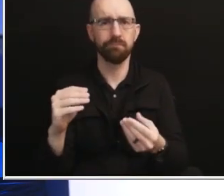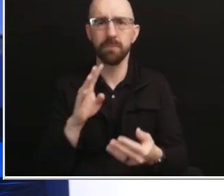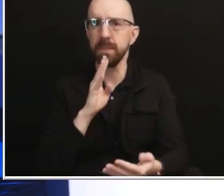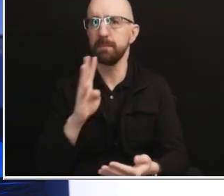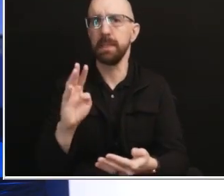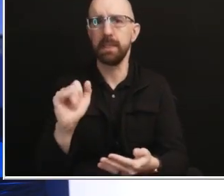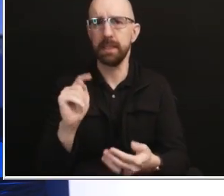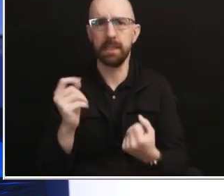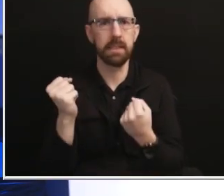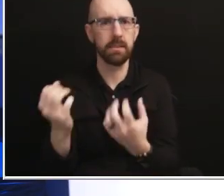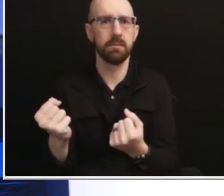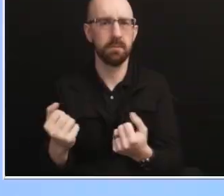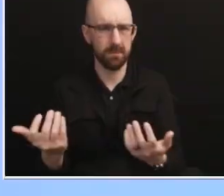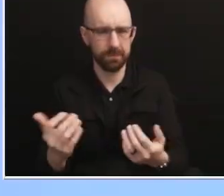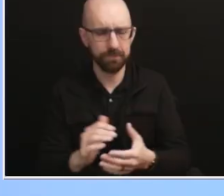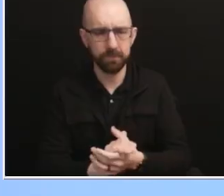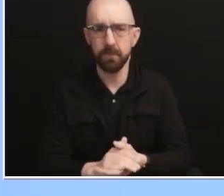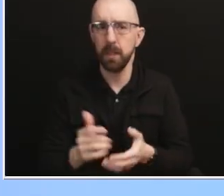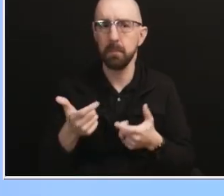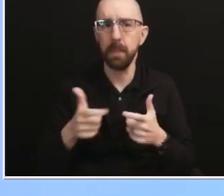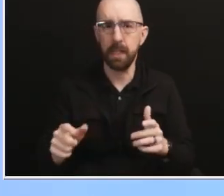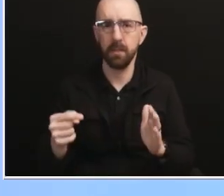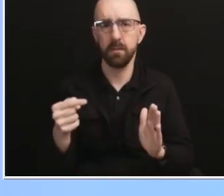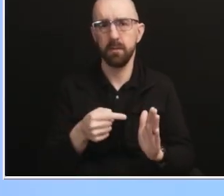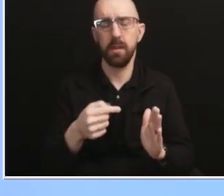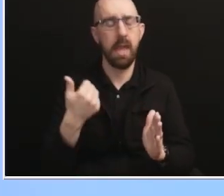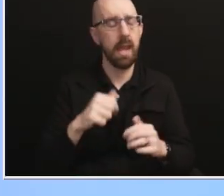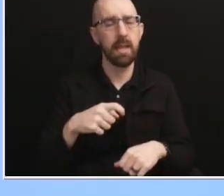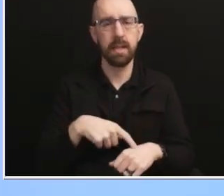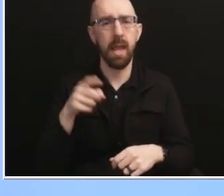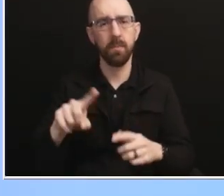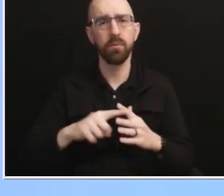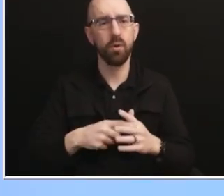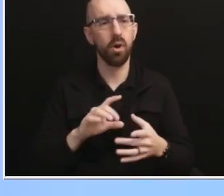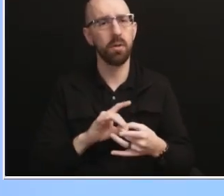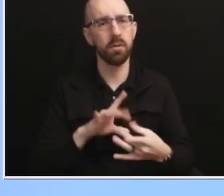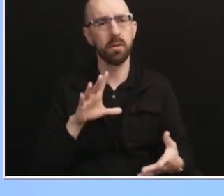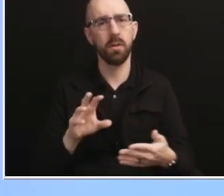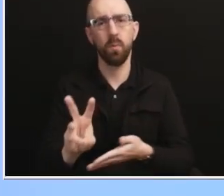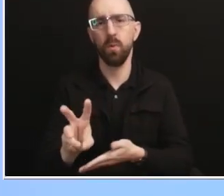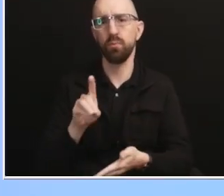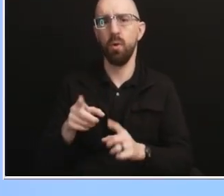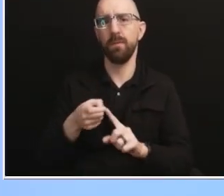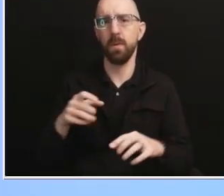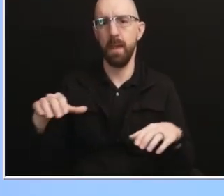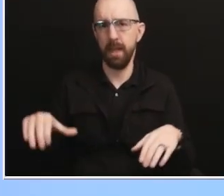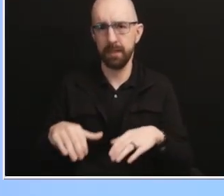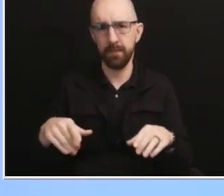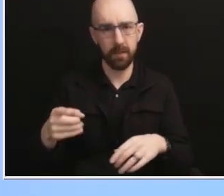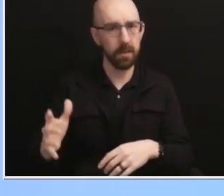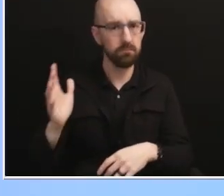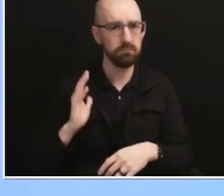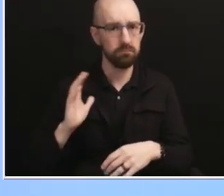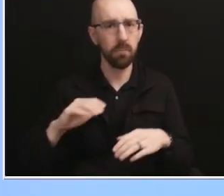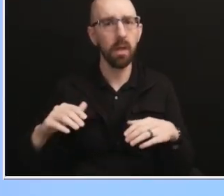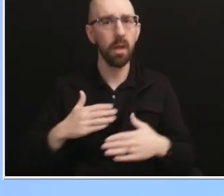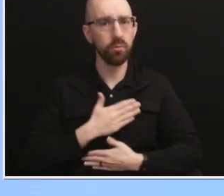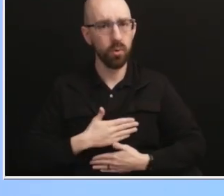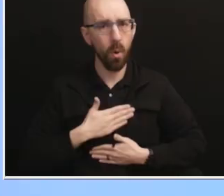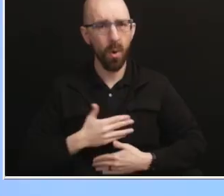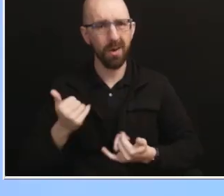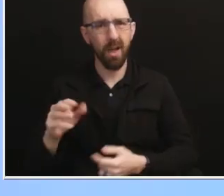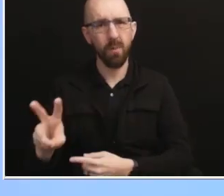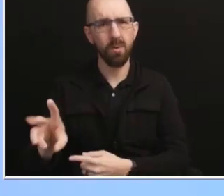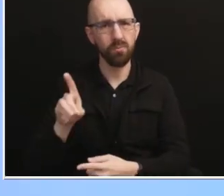biggest one would be anytime they start to disengage or pull back from activities that they used to enjoy. If you notice somebody